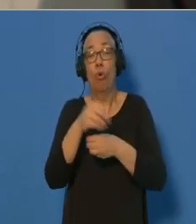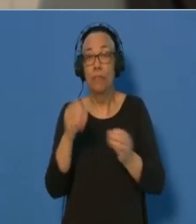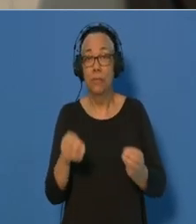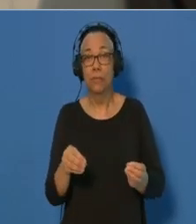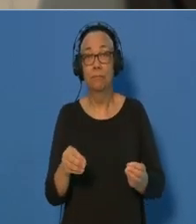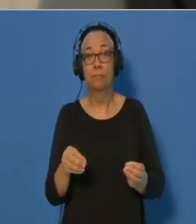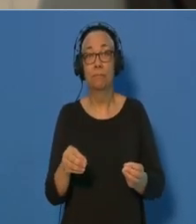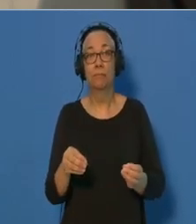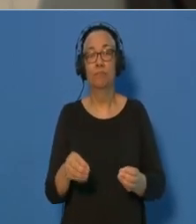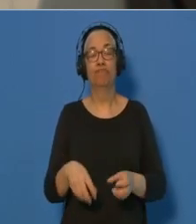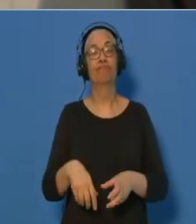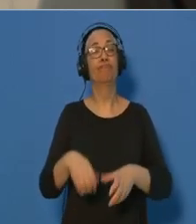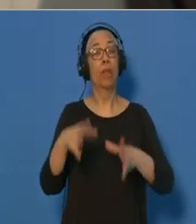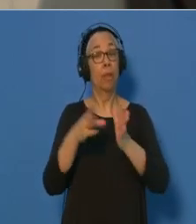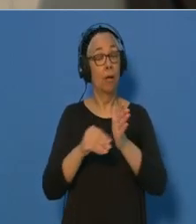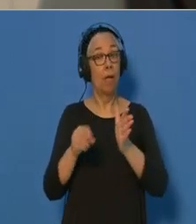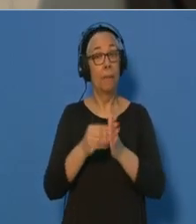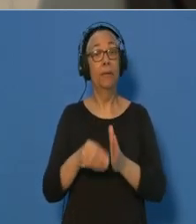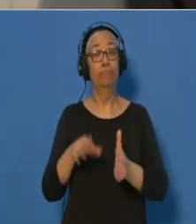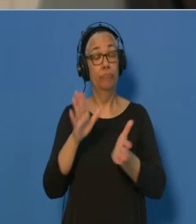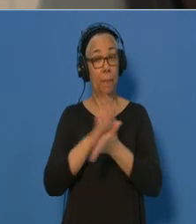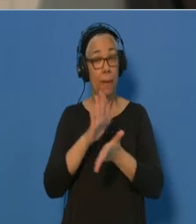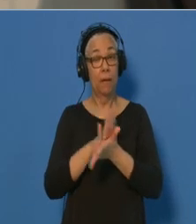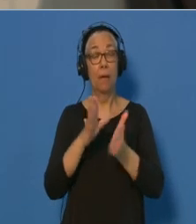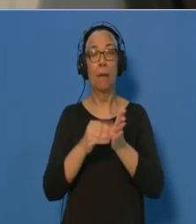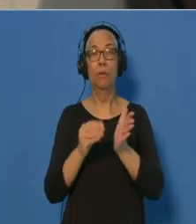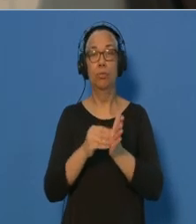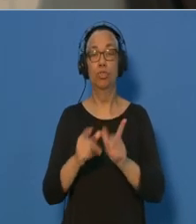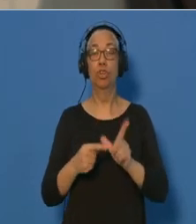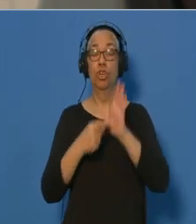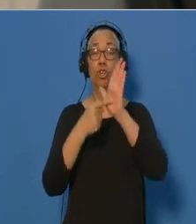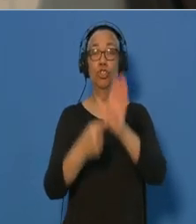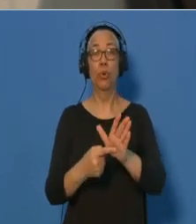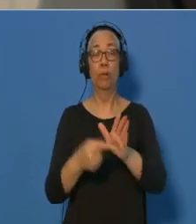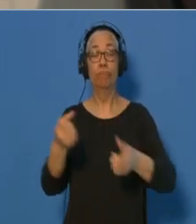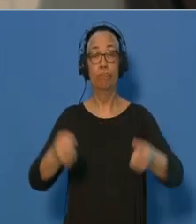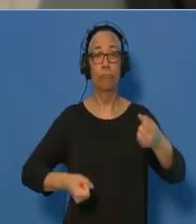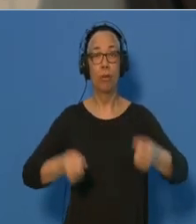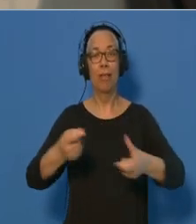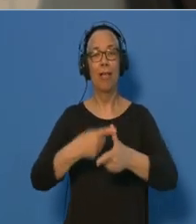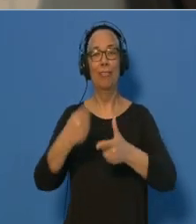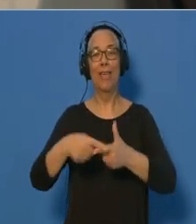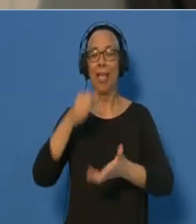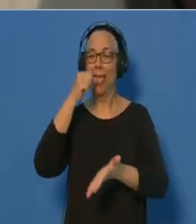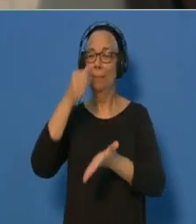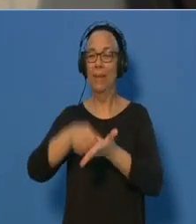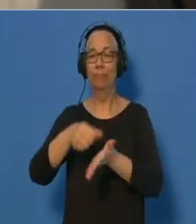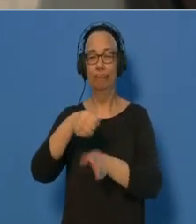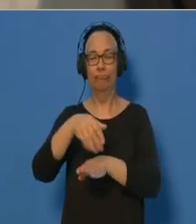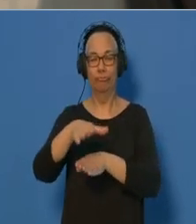of the vehicle registration, which is required to be displayed in the vehicle, is then mailed to the owner.